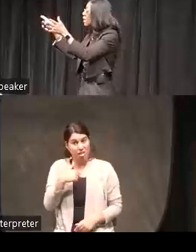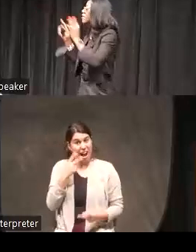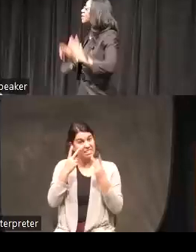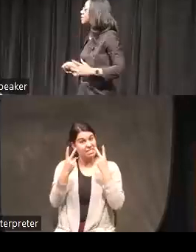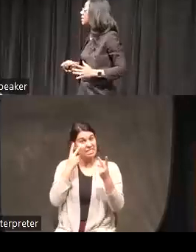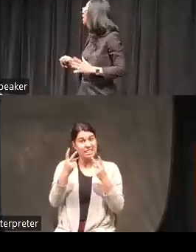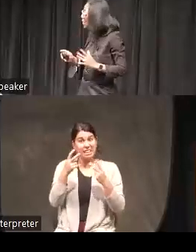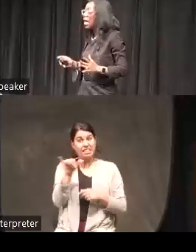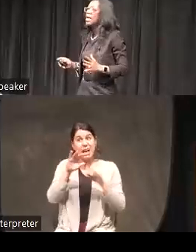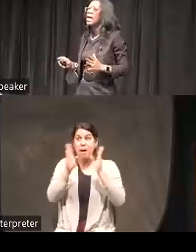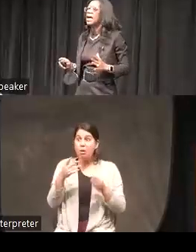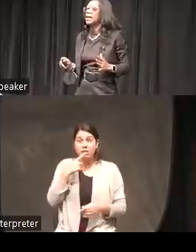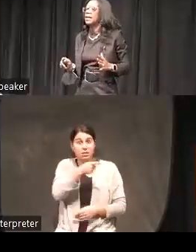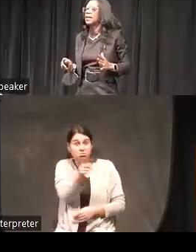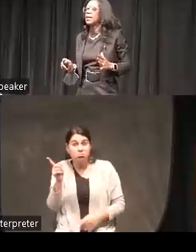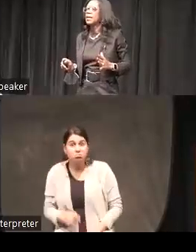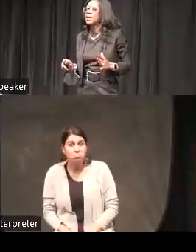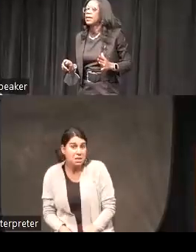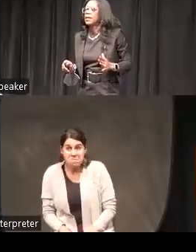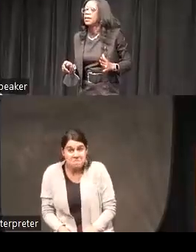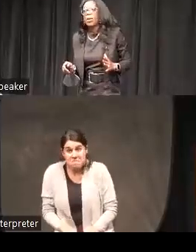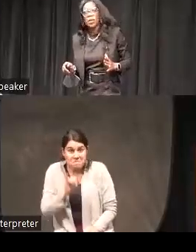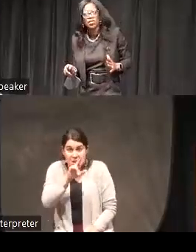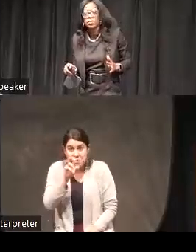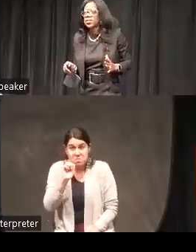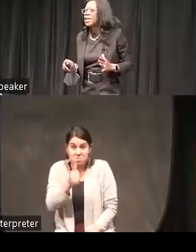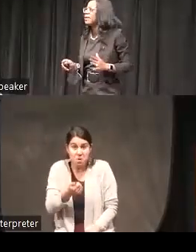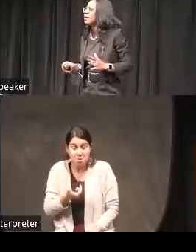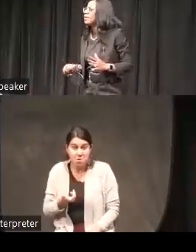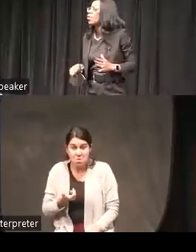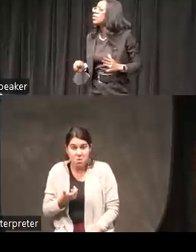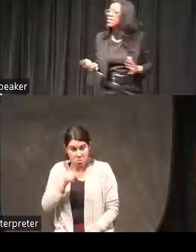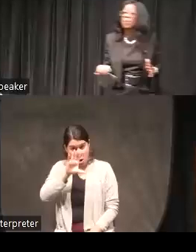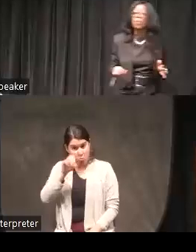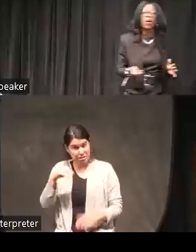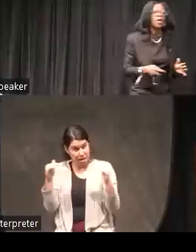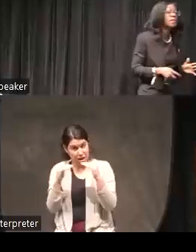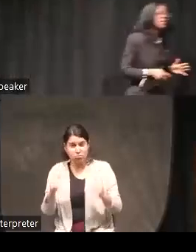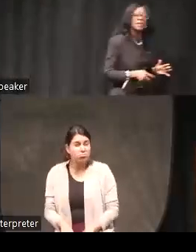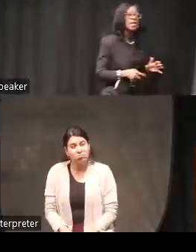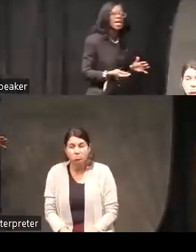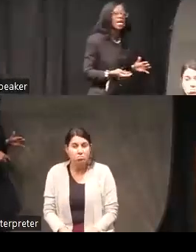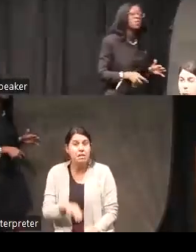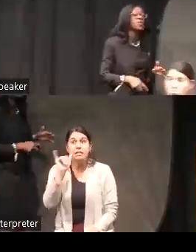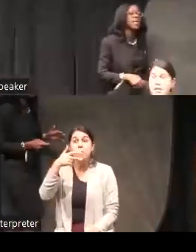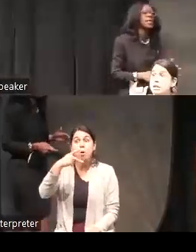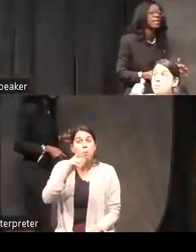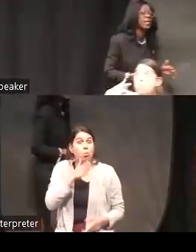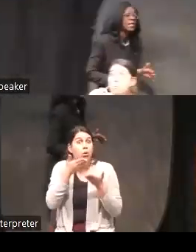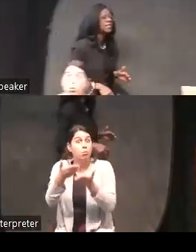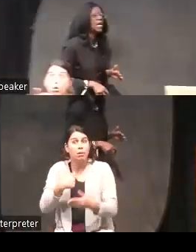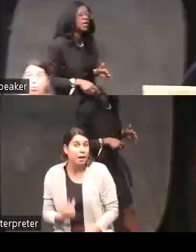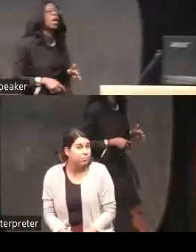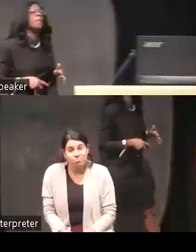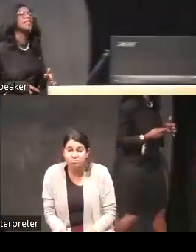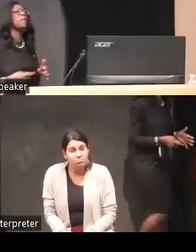that the rest of us see, not high, not 100%. Or the same apartments, not 100%.